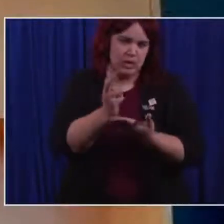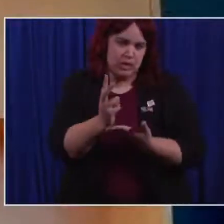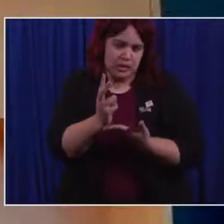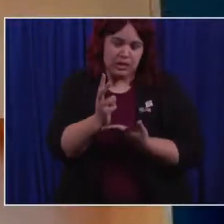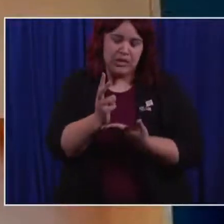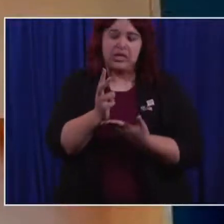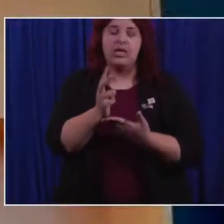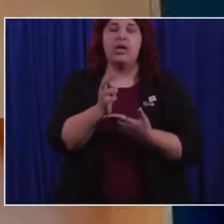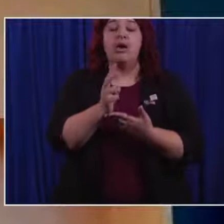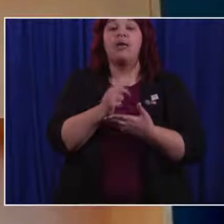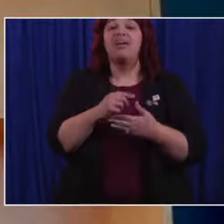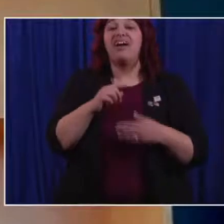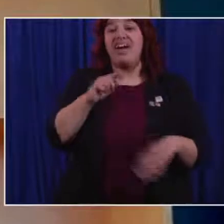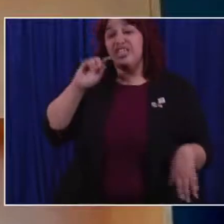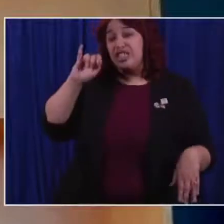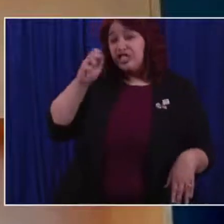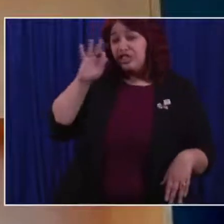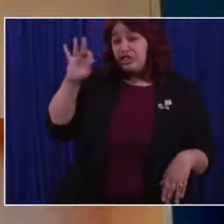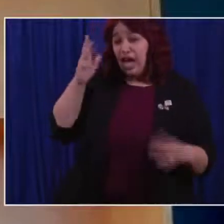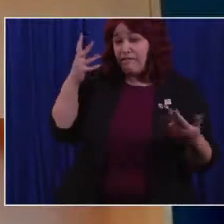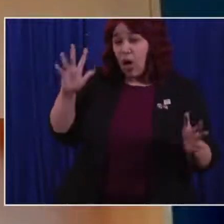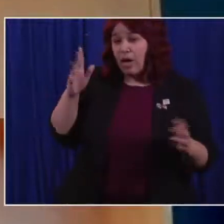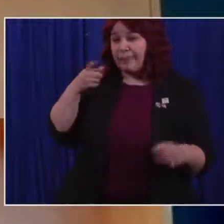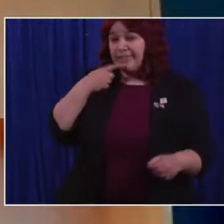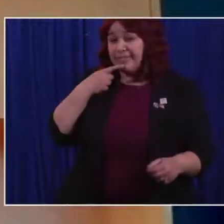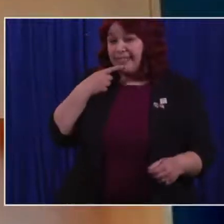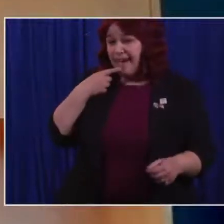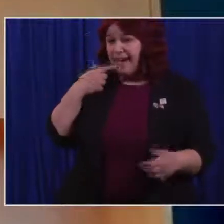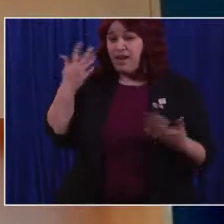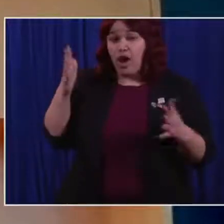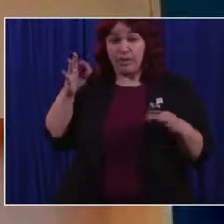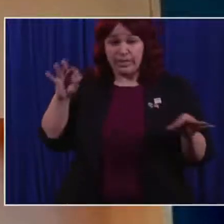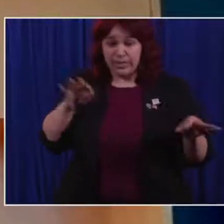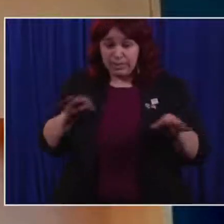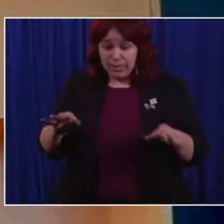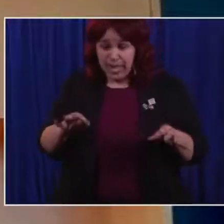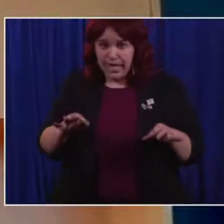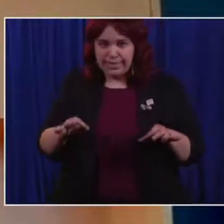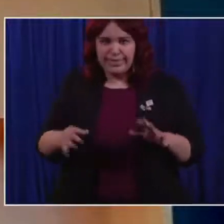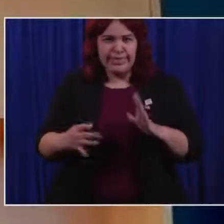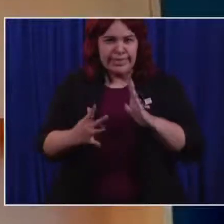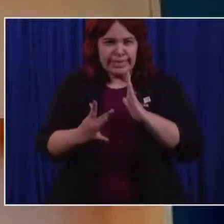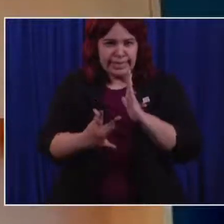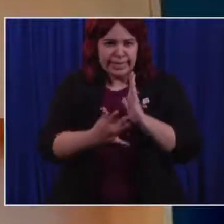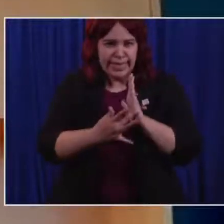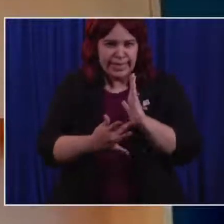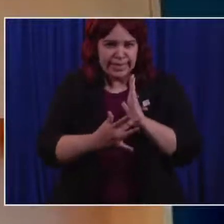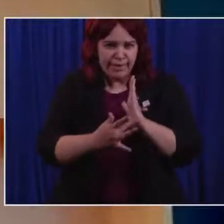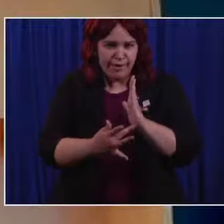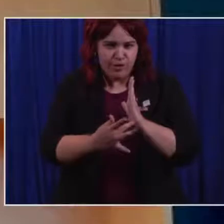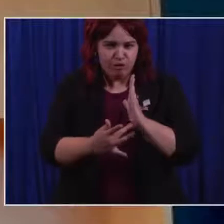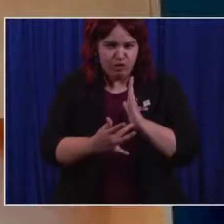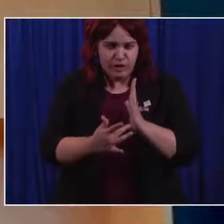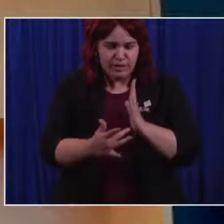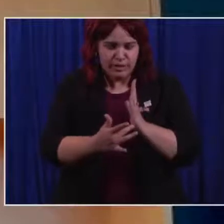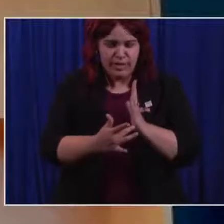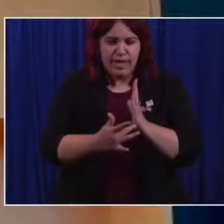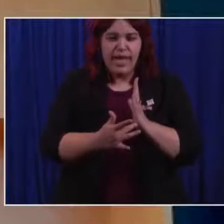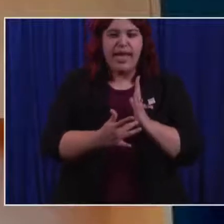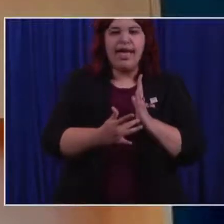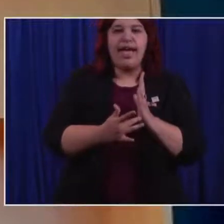here is, being able to use technology to kind of move a number of the